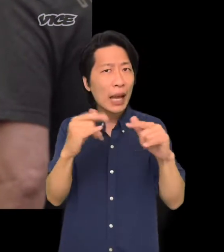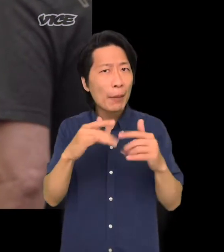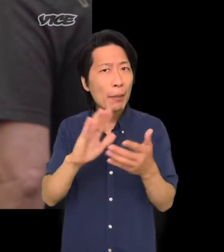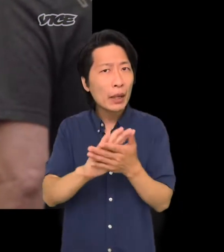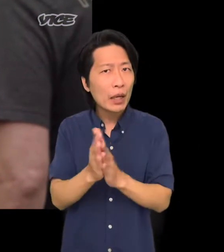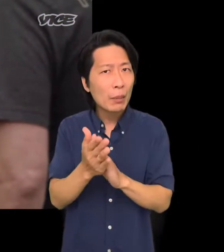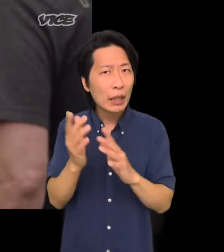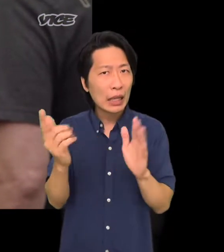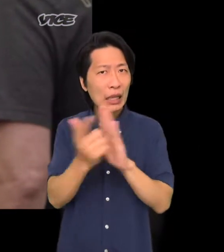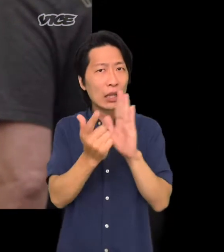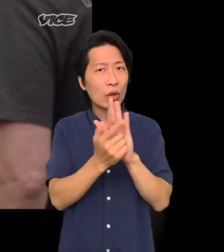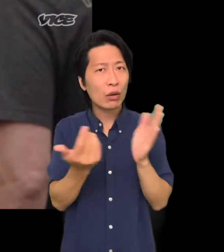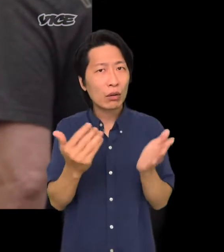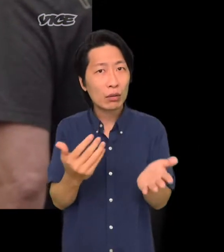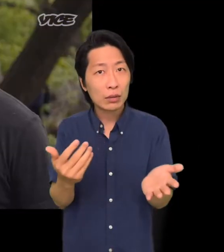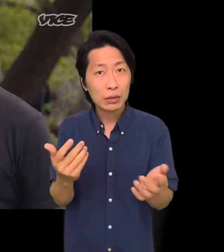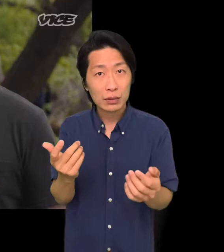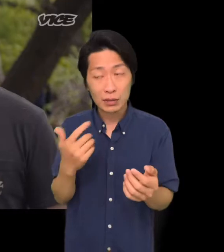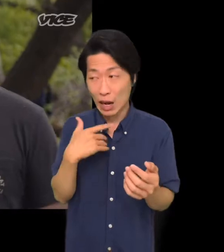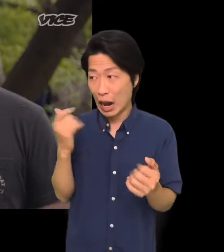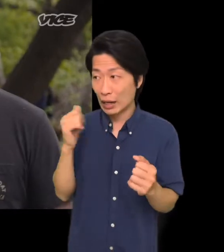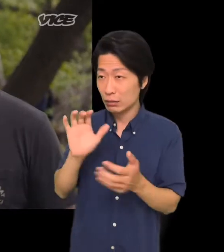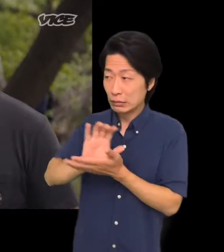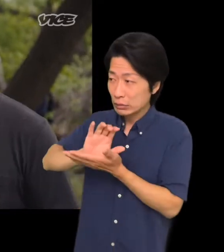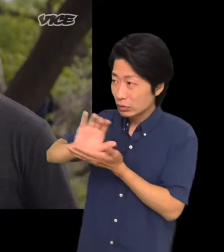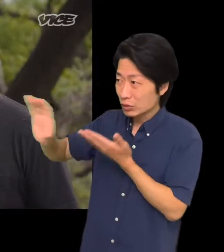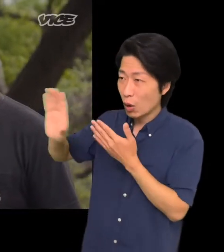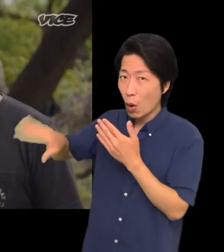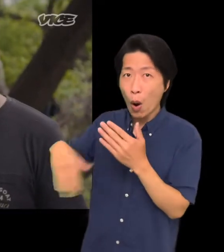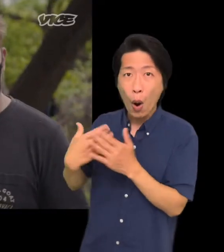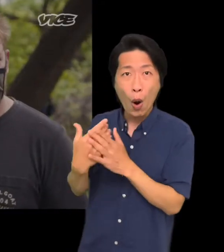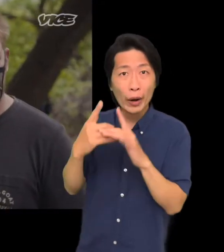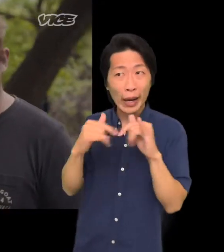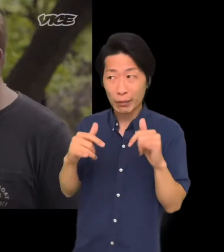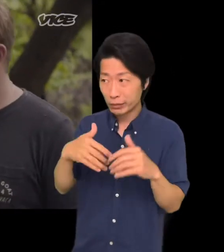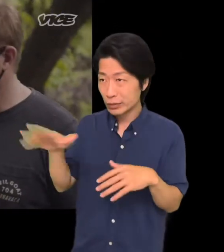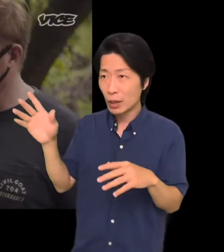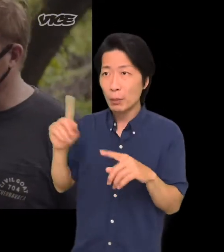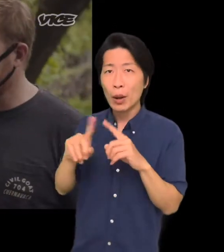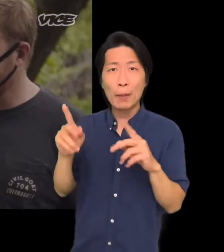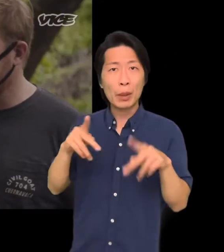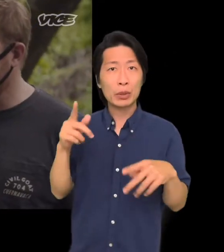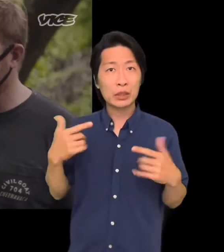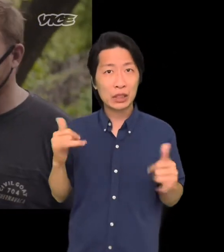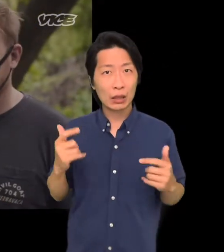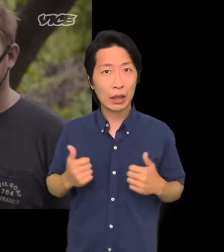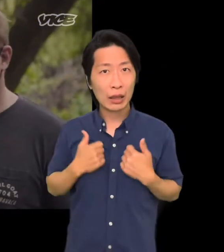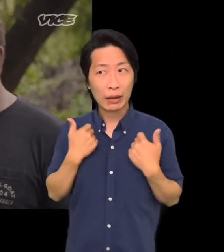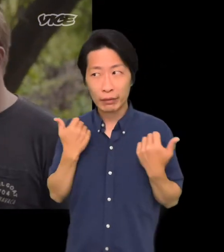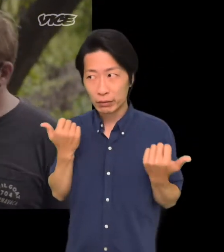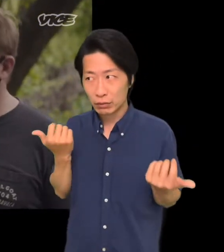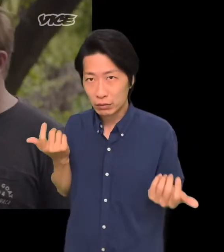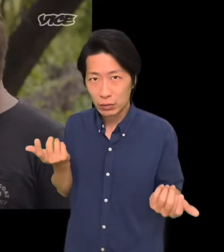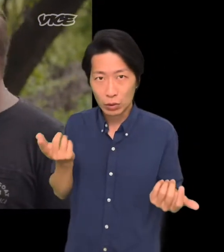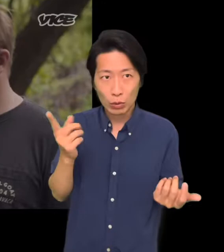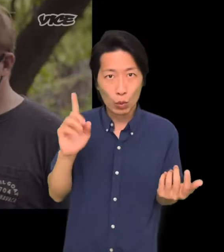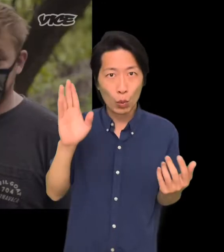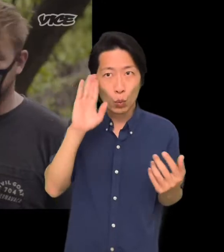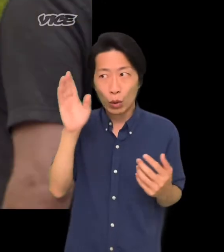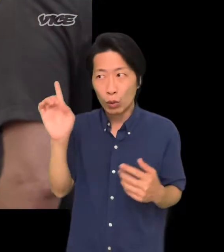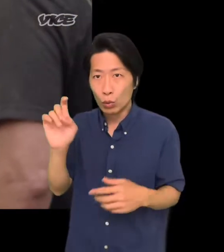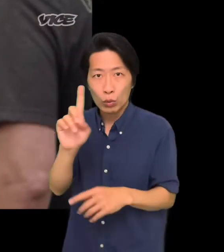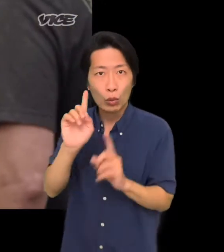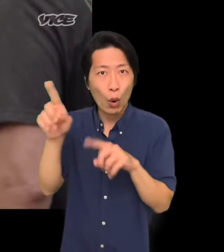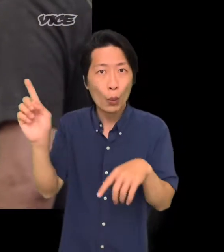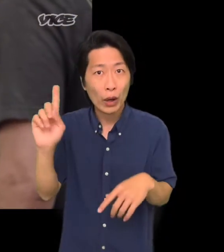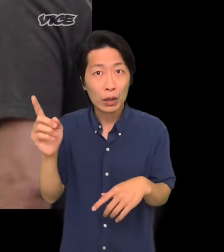illegal again? What happens to these people? I can move this whole camp out. The people still exist. They have no place to go. This will be created